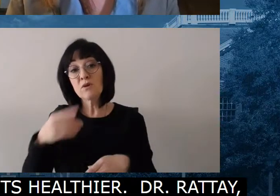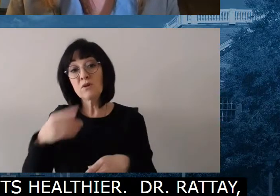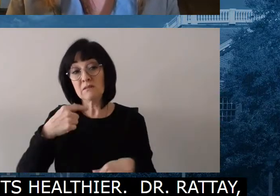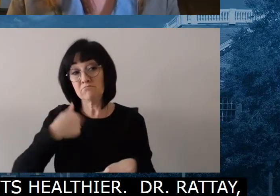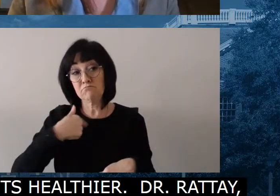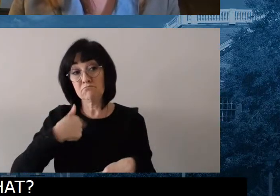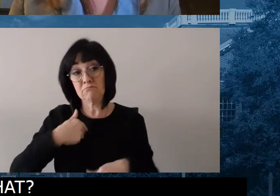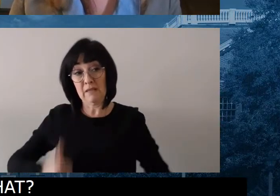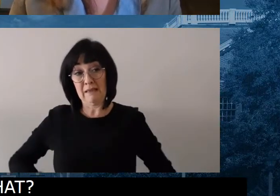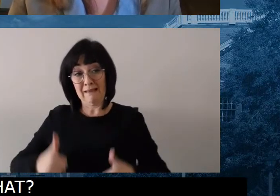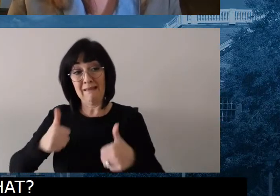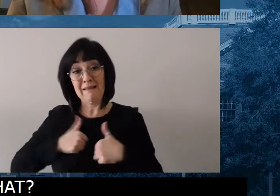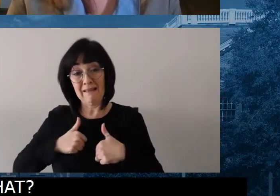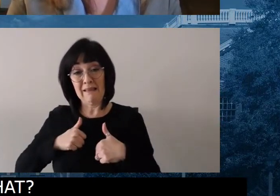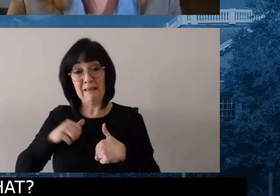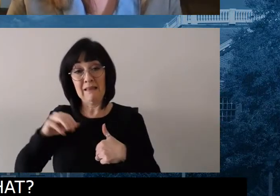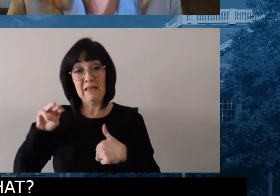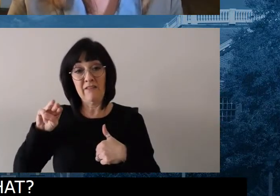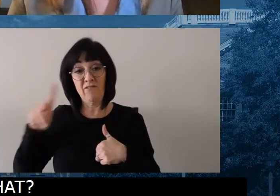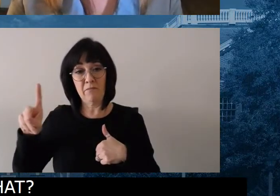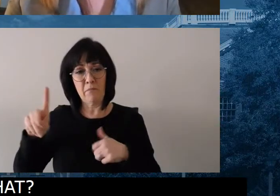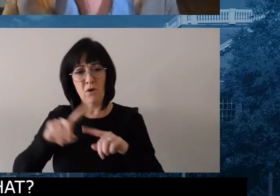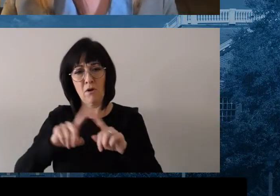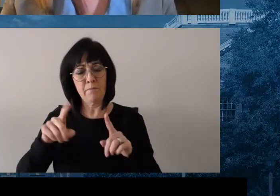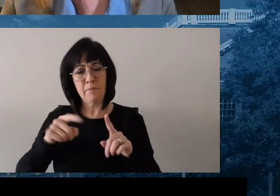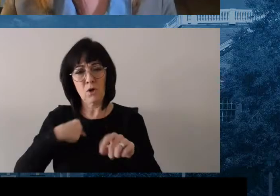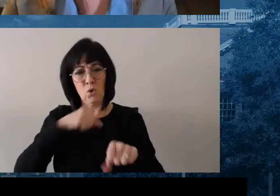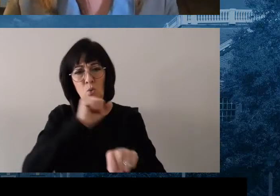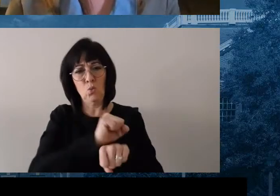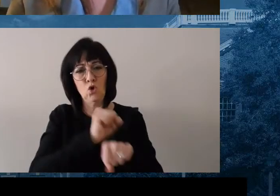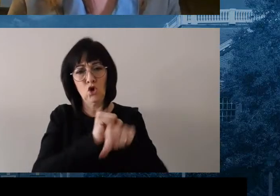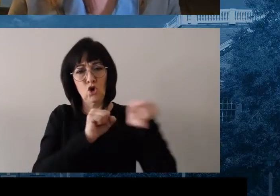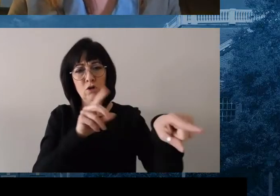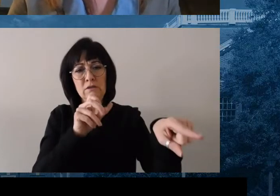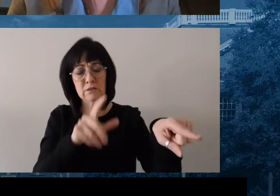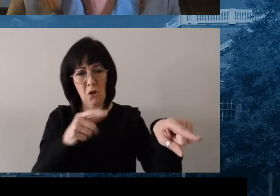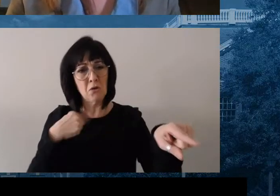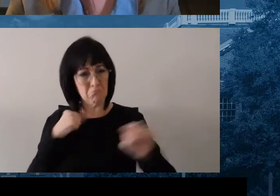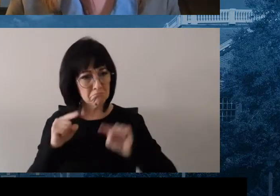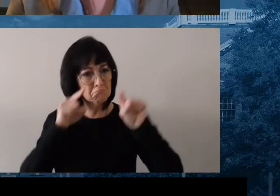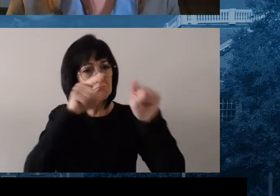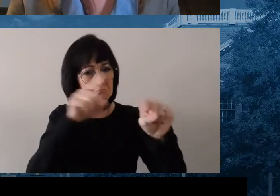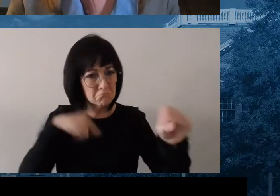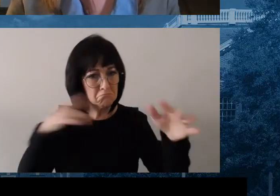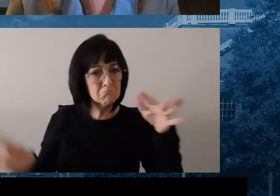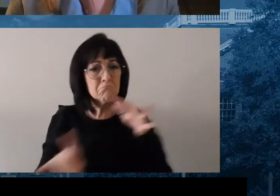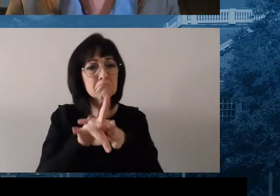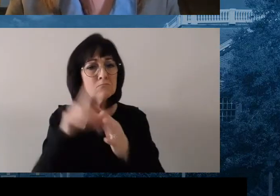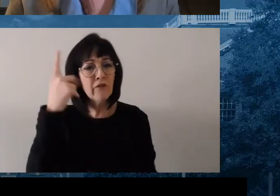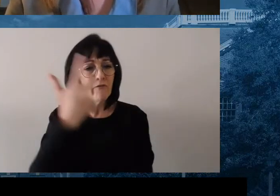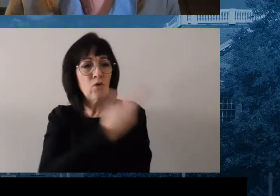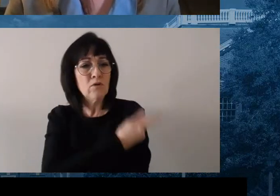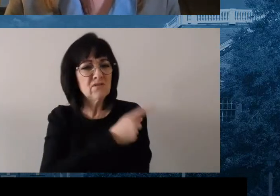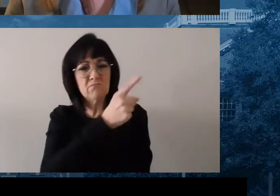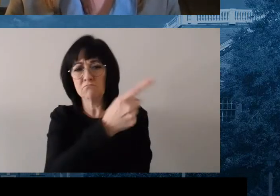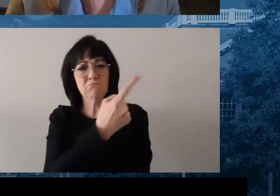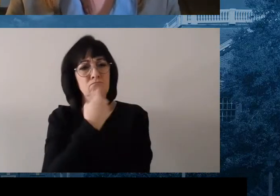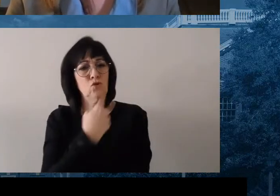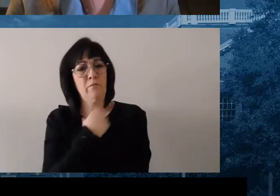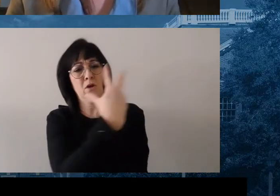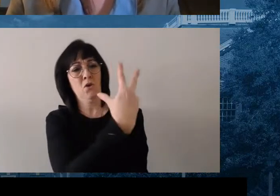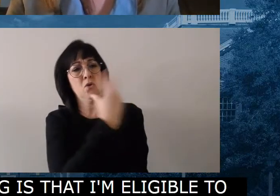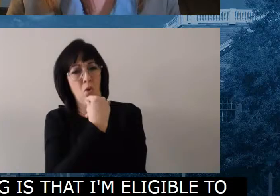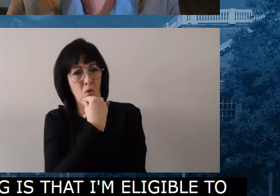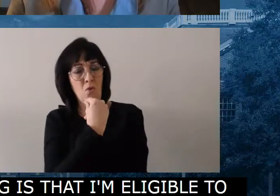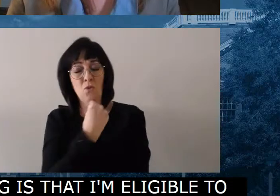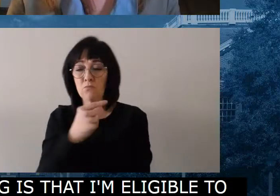eligible to be vaccinated in Delaware, but I was told by Walgreens in Sussex County that I could not be vaccinated unless I had residency in Delaware. Is